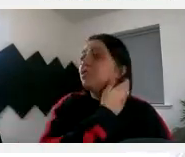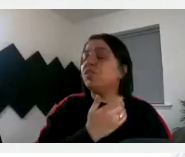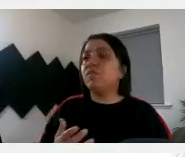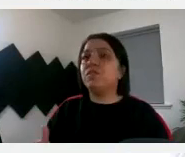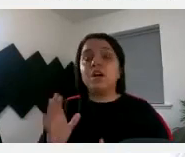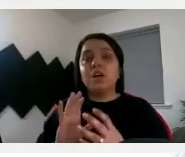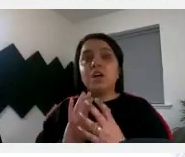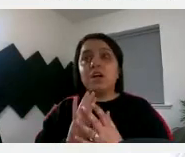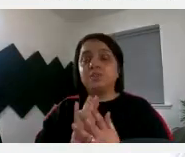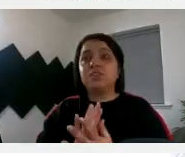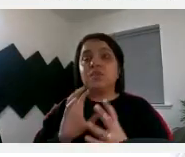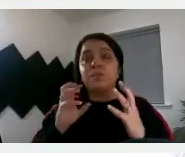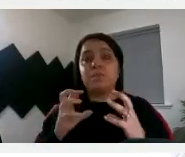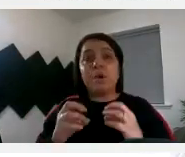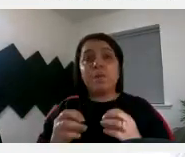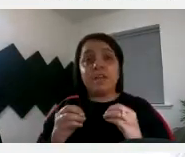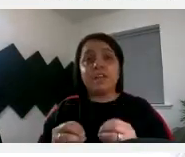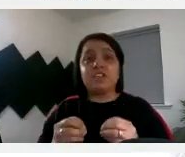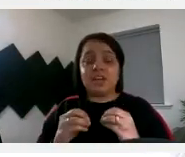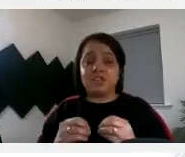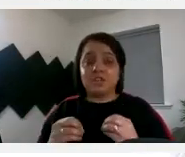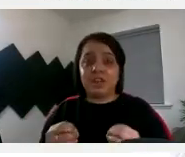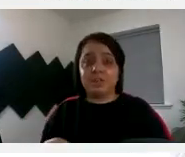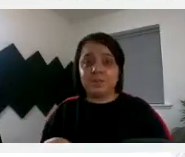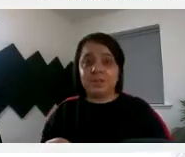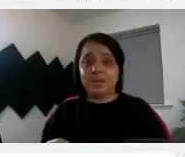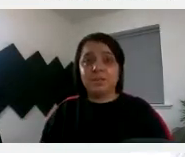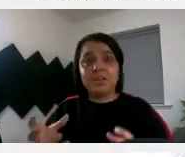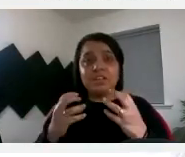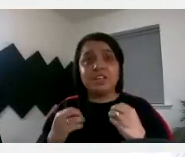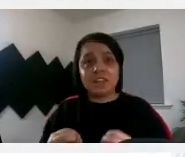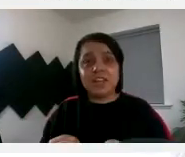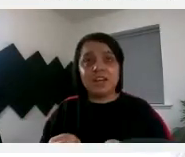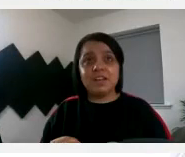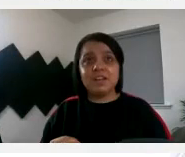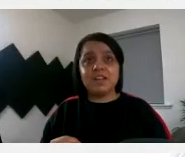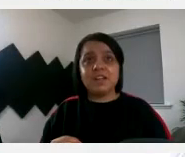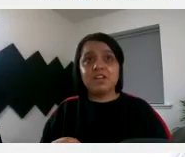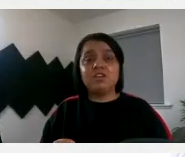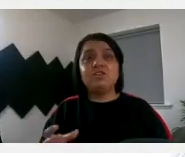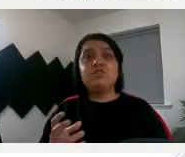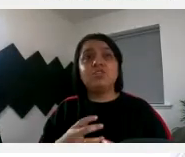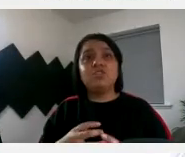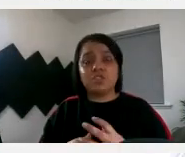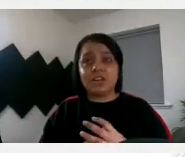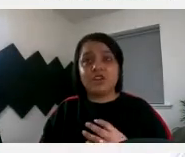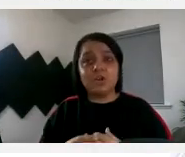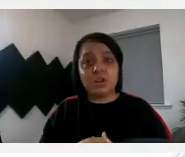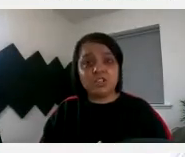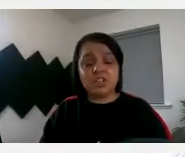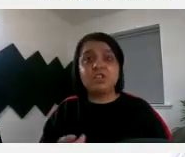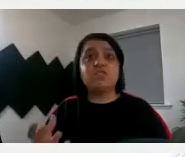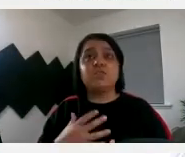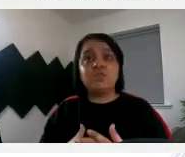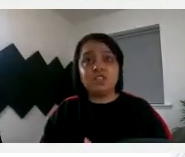to go for as much proper English as you can. Be nice and clear. You try and use the correct